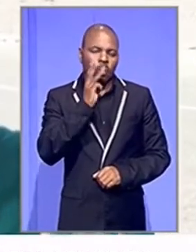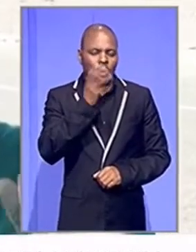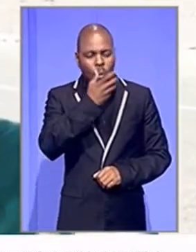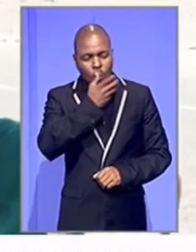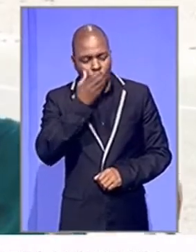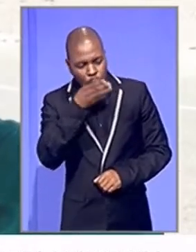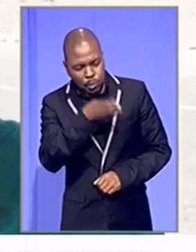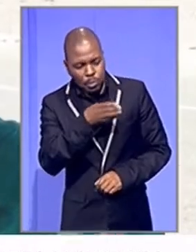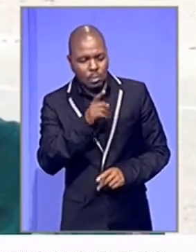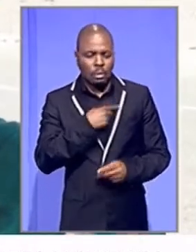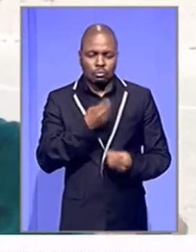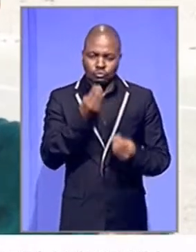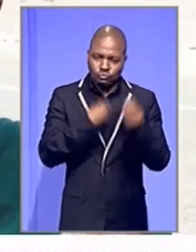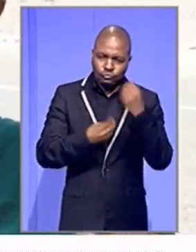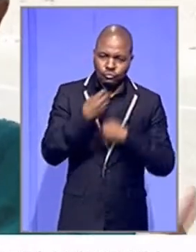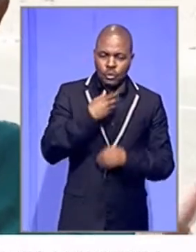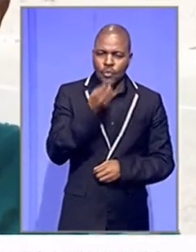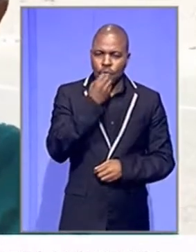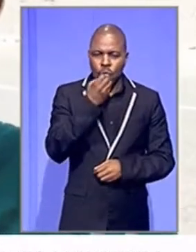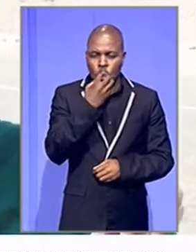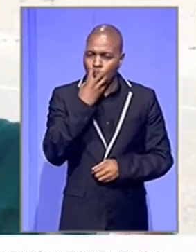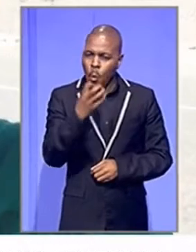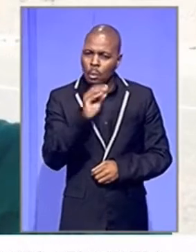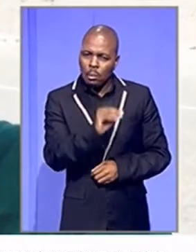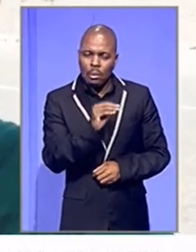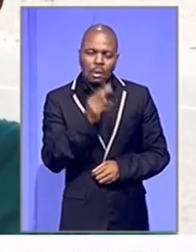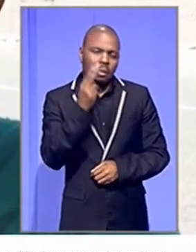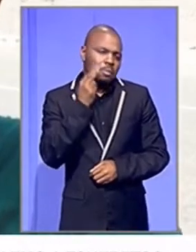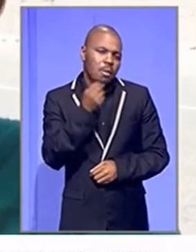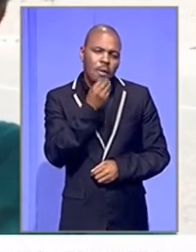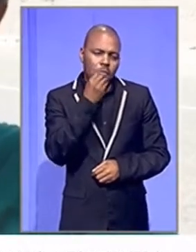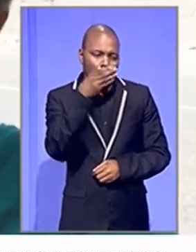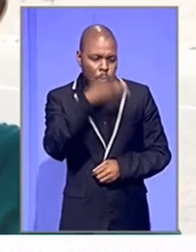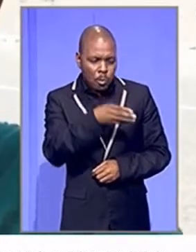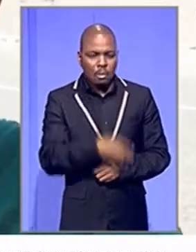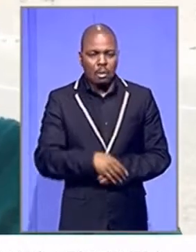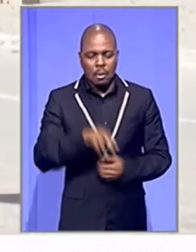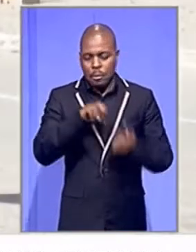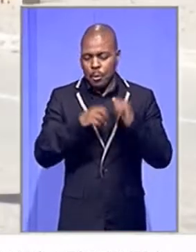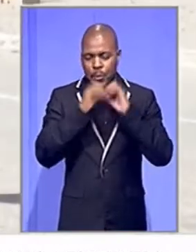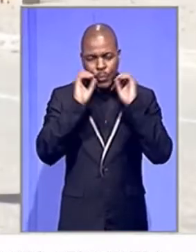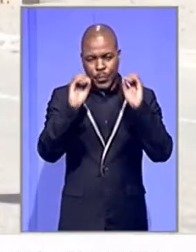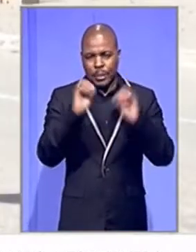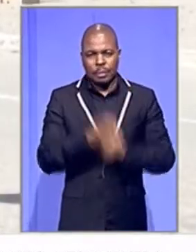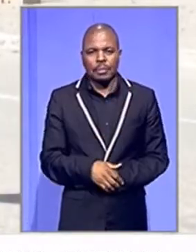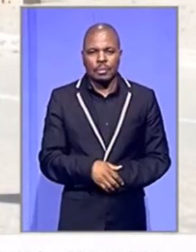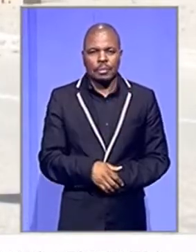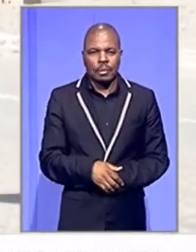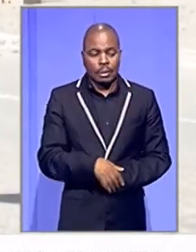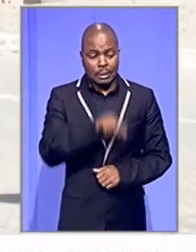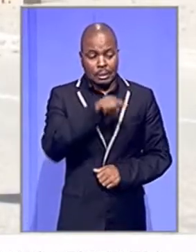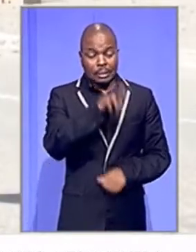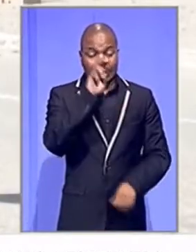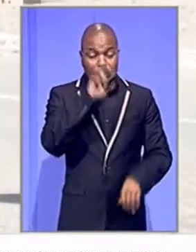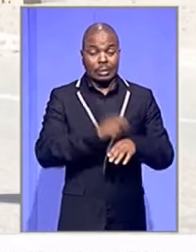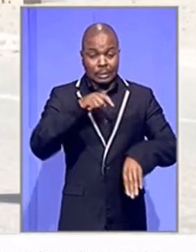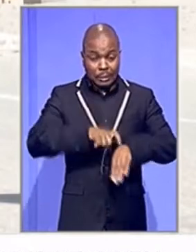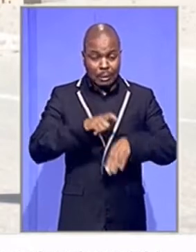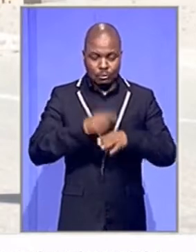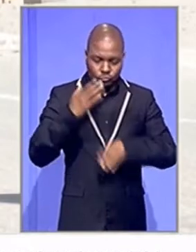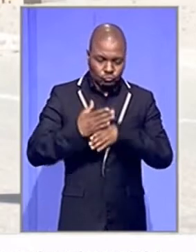eat hot food, nice food, so I don't have a problem. Ho hloka ho sebetsa ka nako o khona